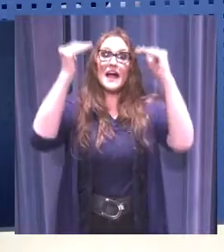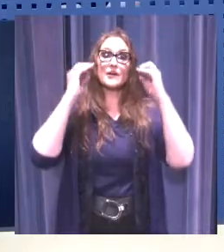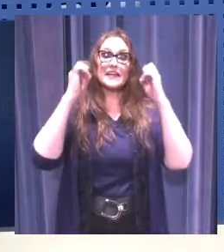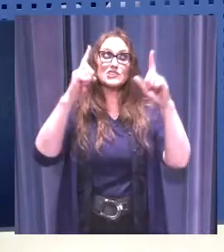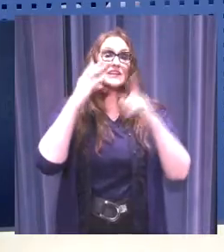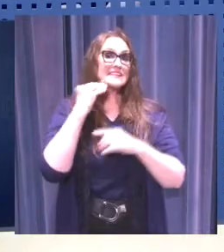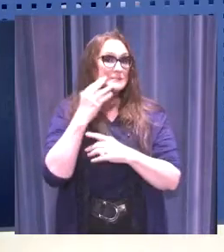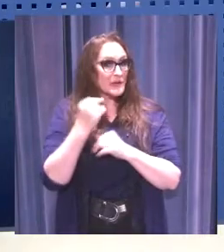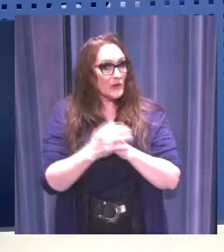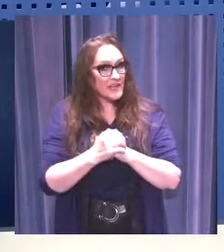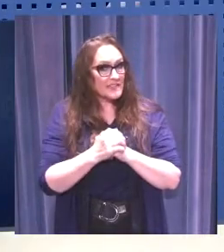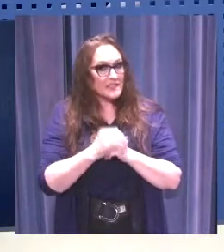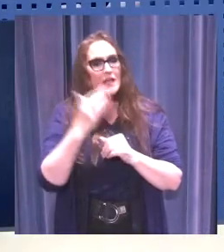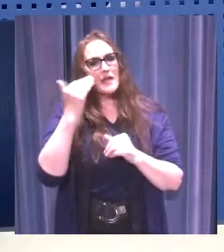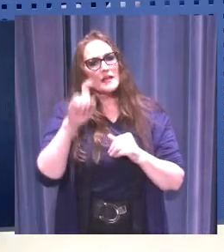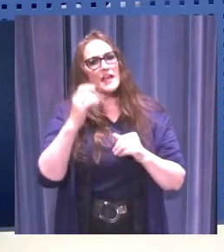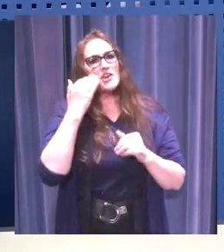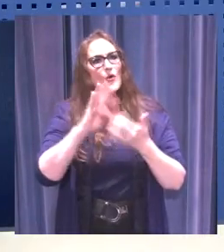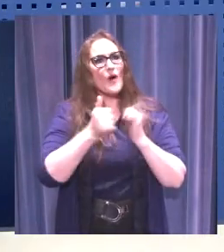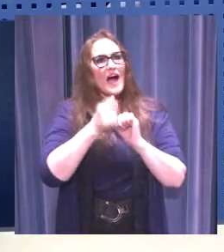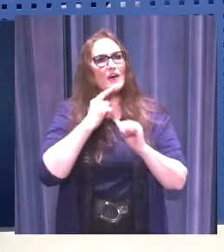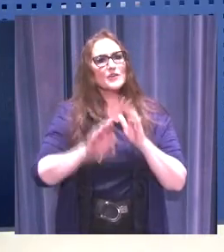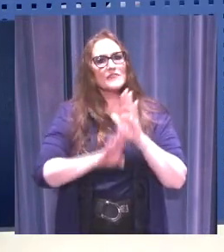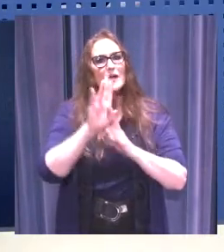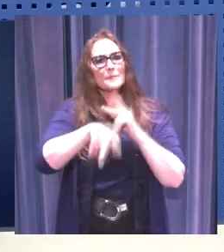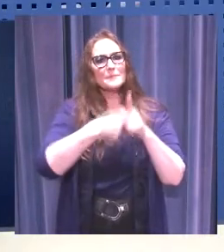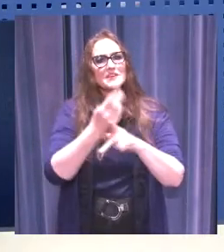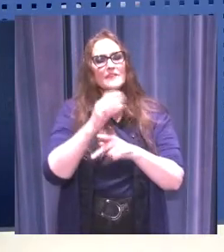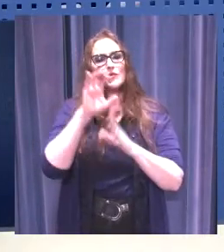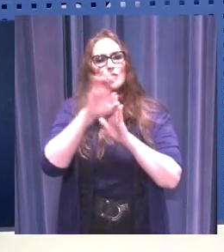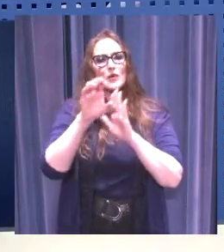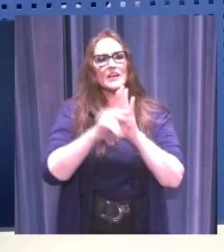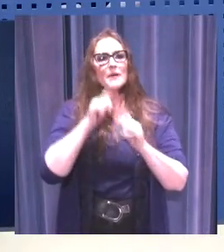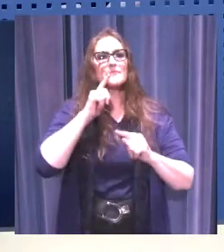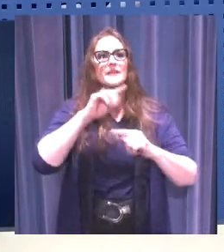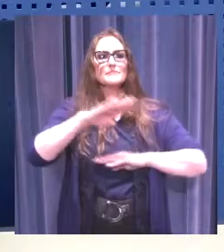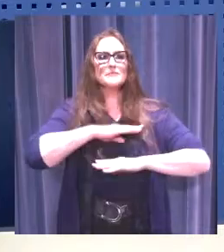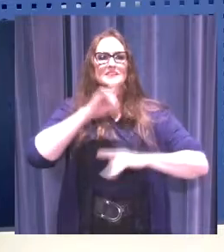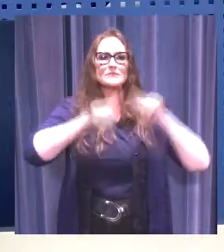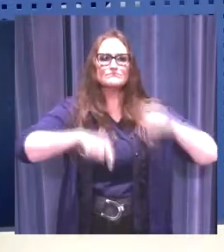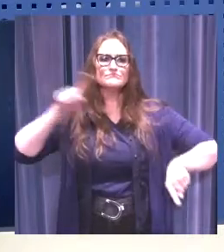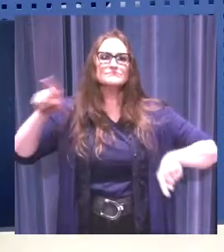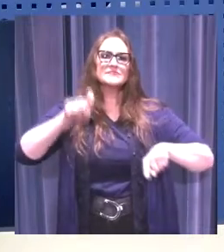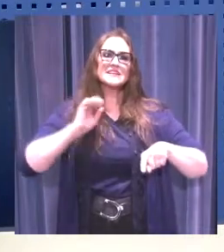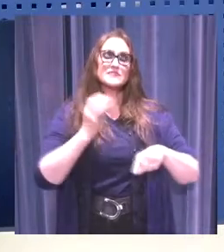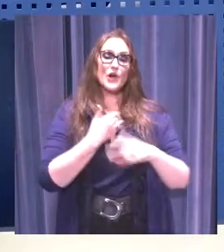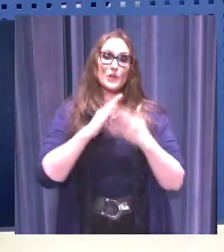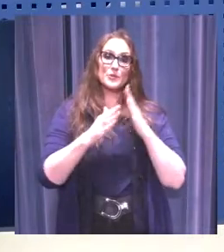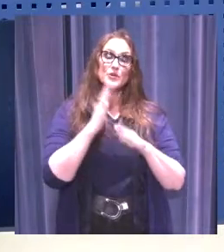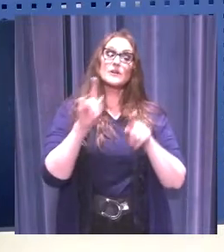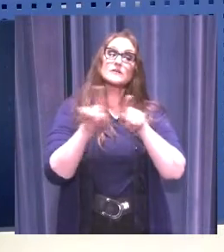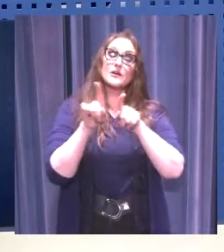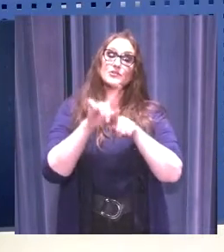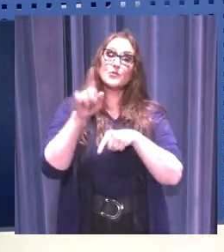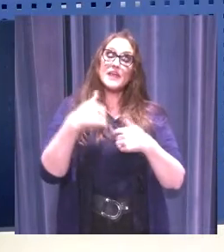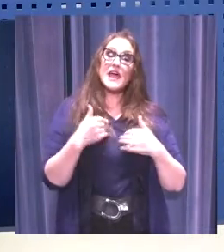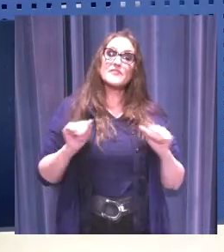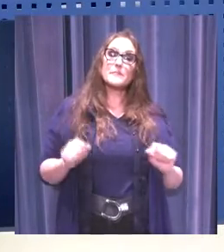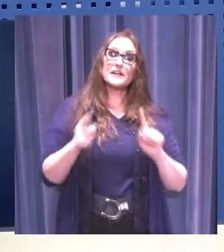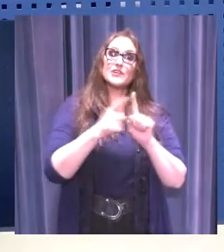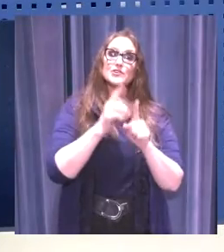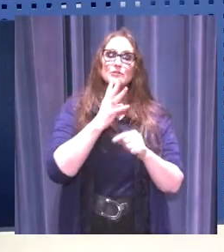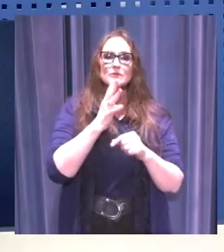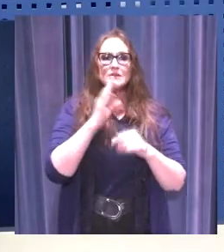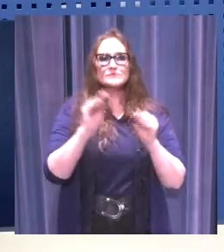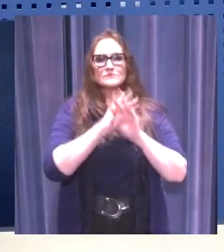experience, knows how to develop the type of curriculum that meets the diverse needs of our community. Furthermore, they have the ability to articulate